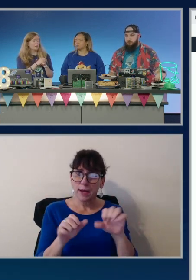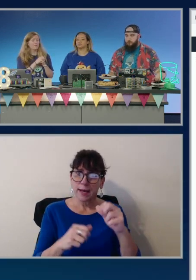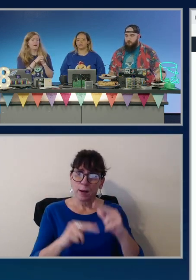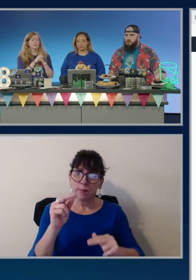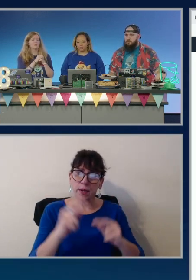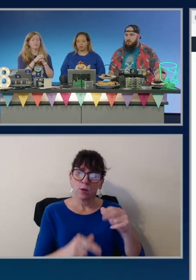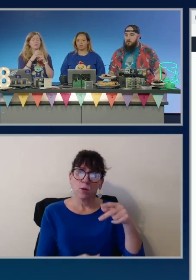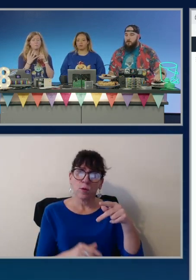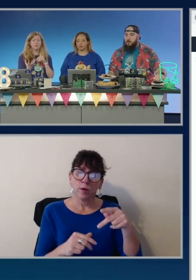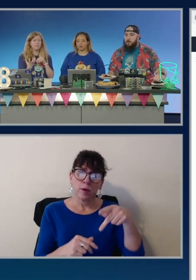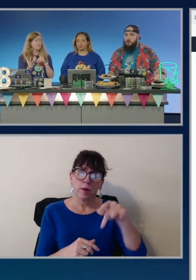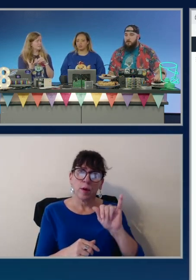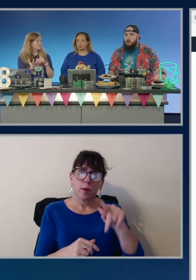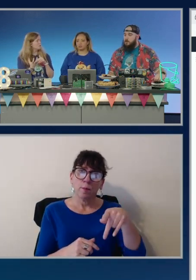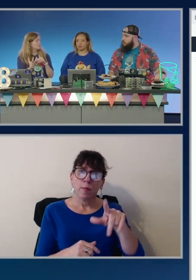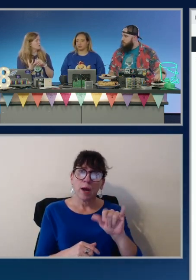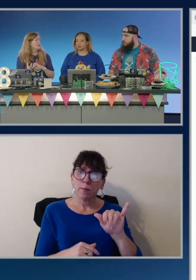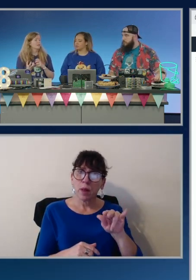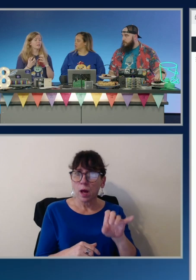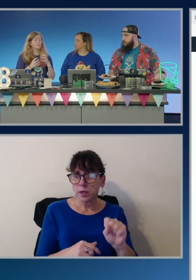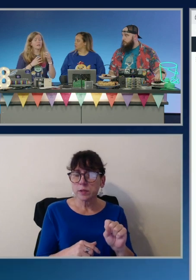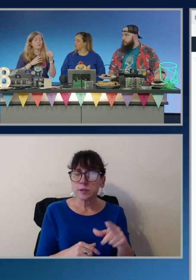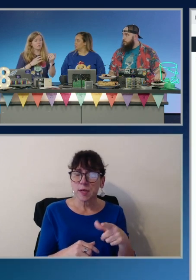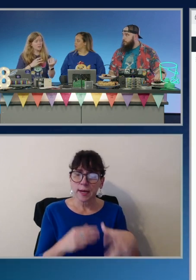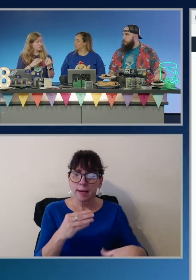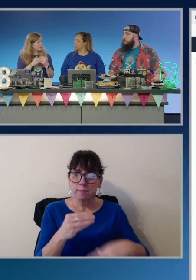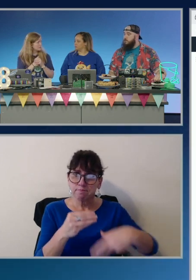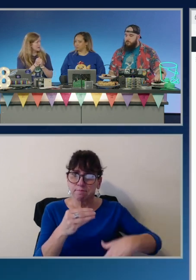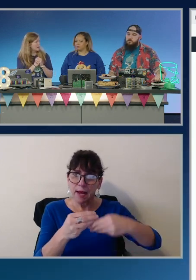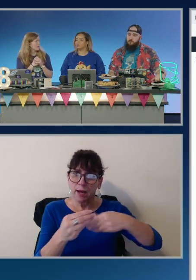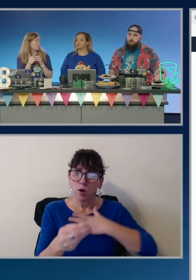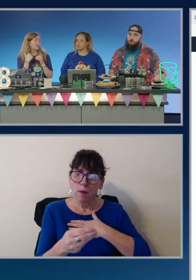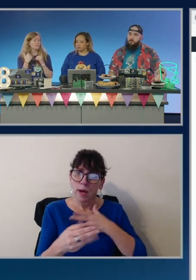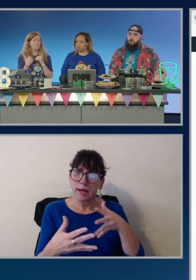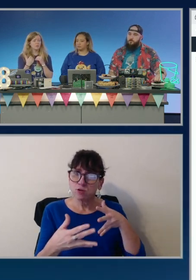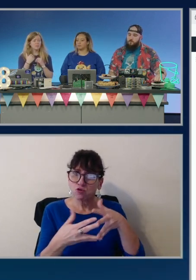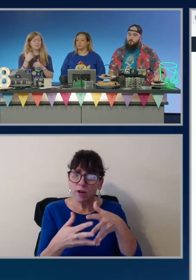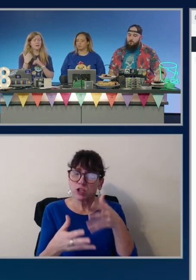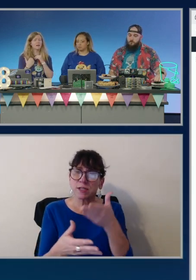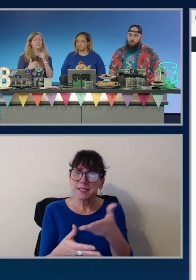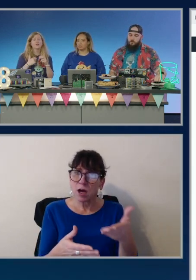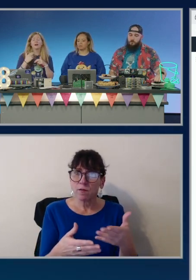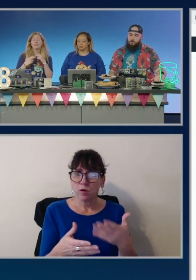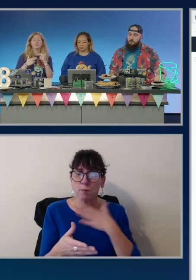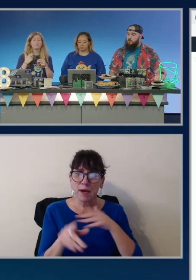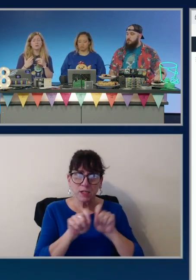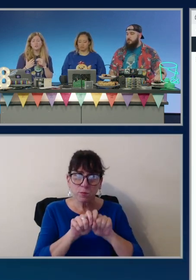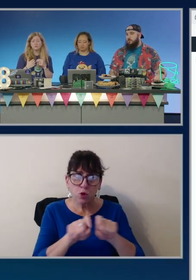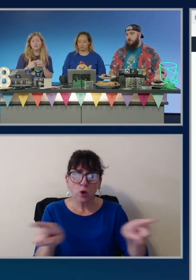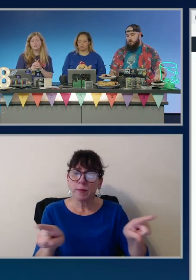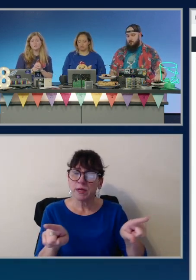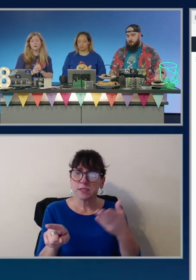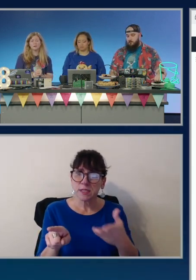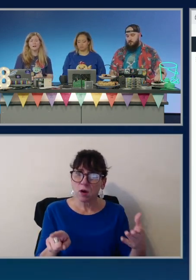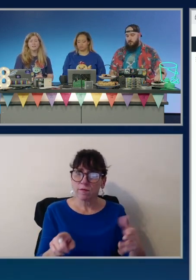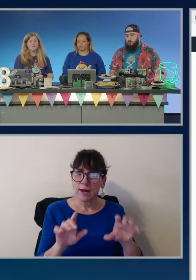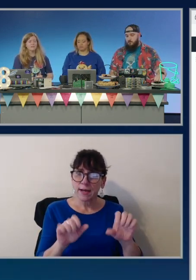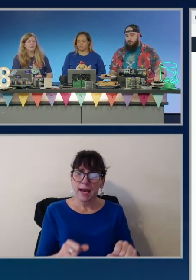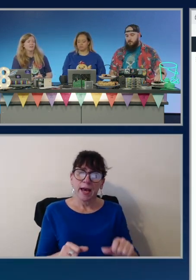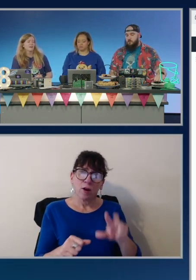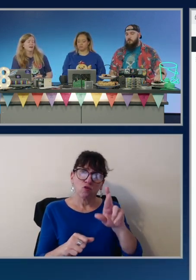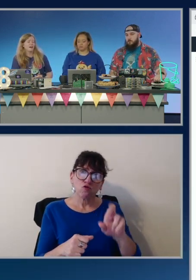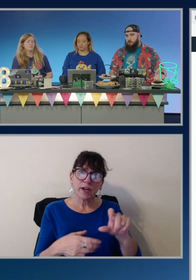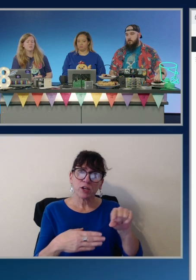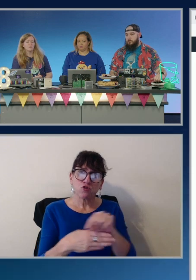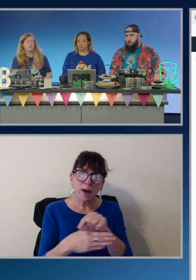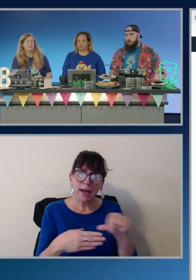on top of that, so I can build this into like my integration stack or my deployment stack. I can retrain this